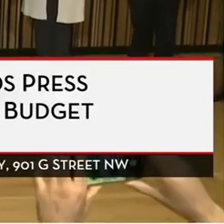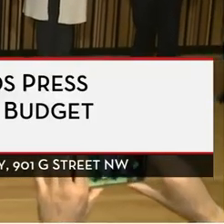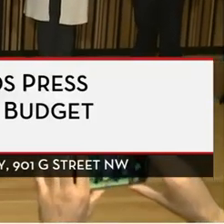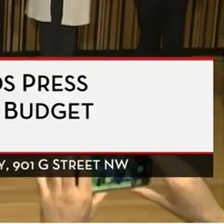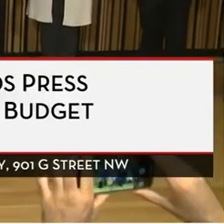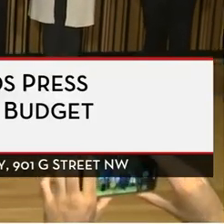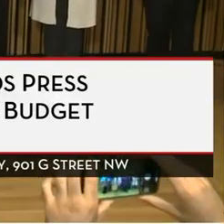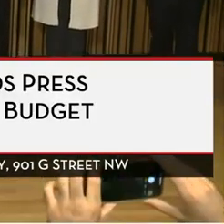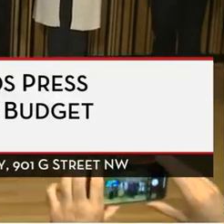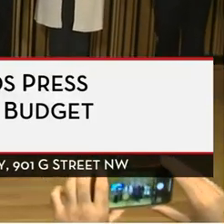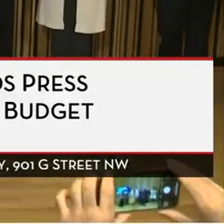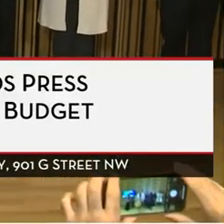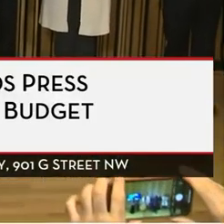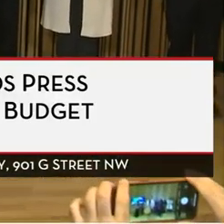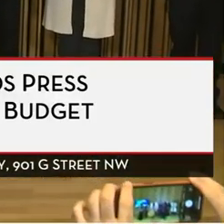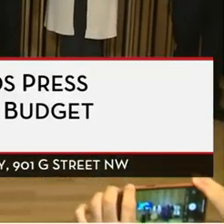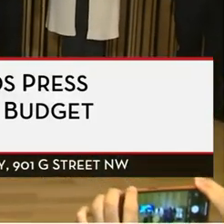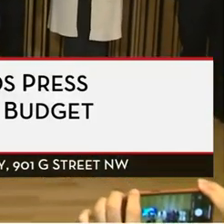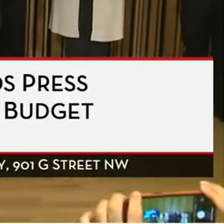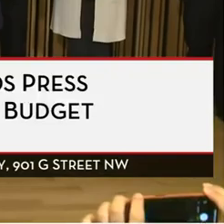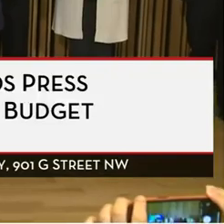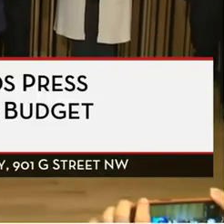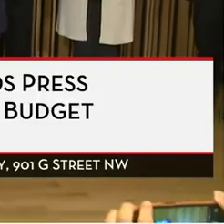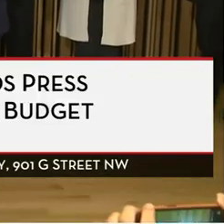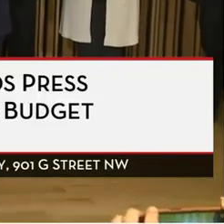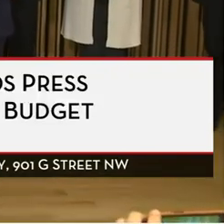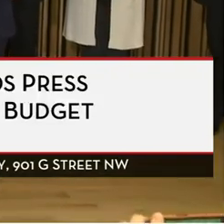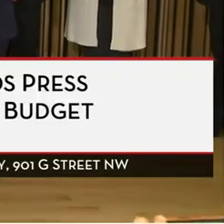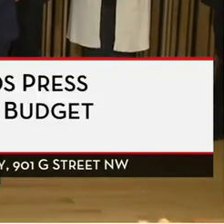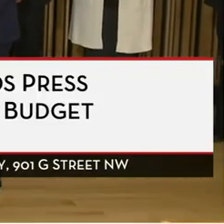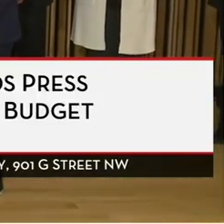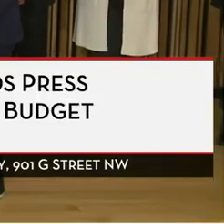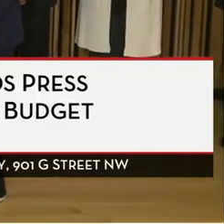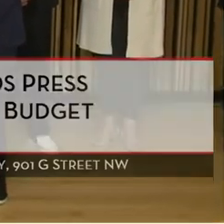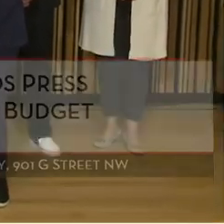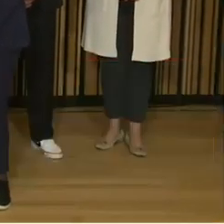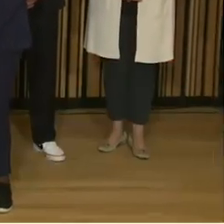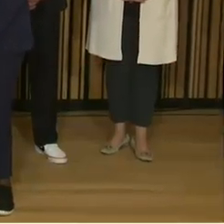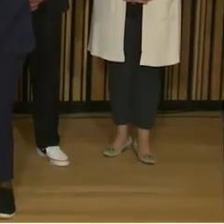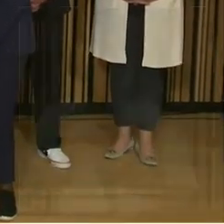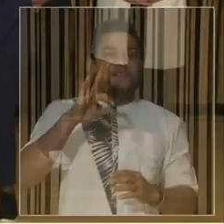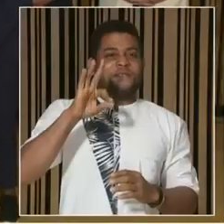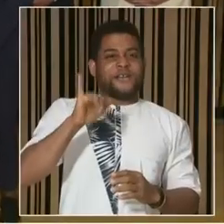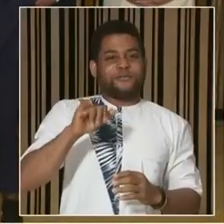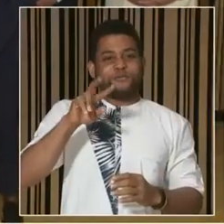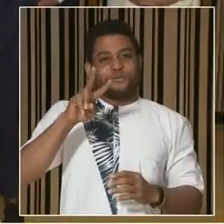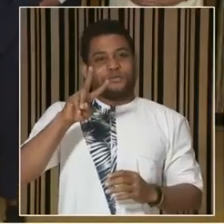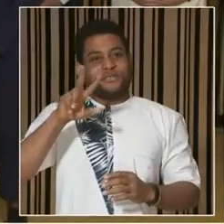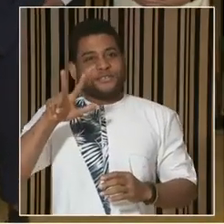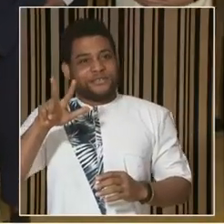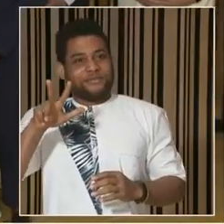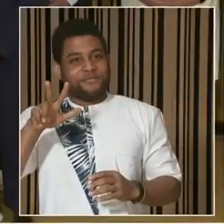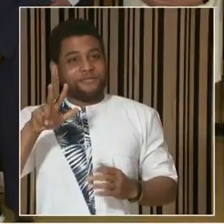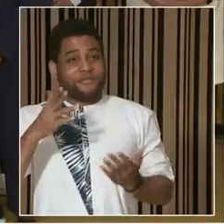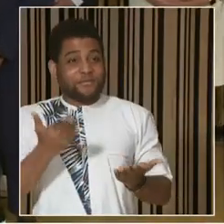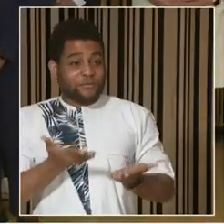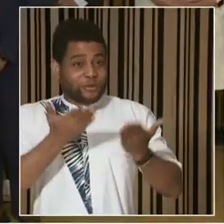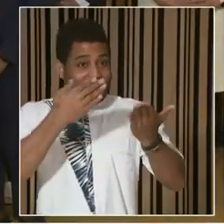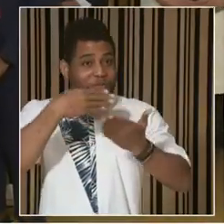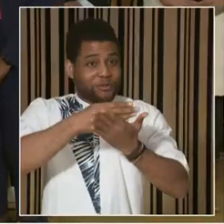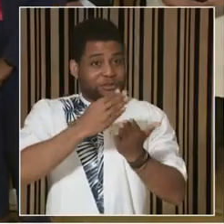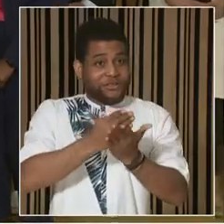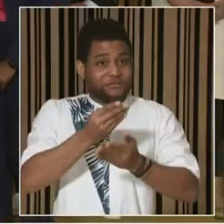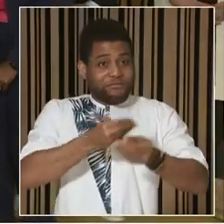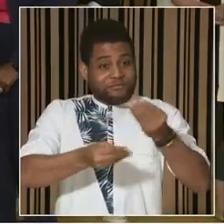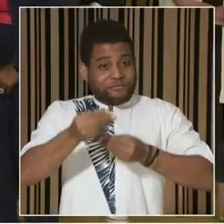my cabinet. We have just completed our FY23 submission to the Council of the District of Columbia, transformative